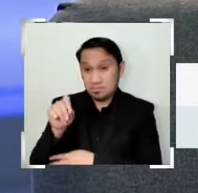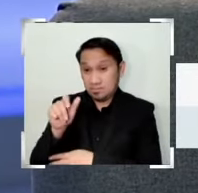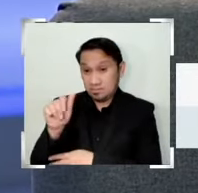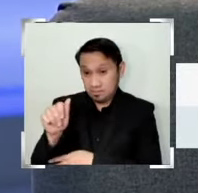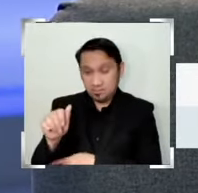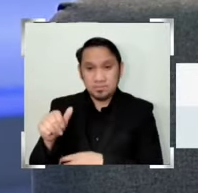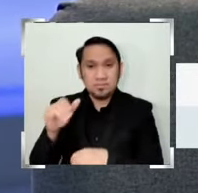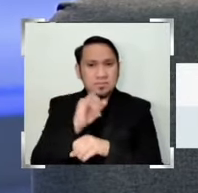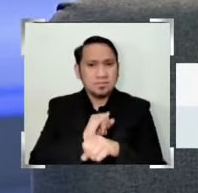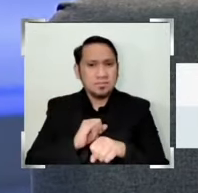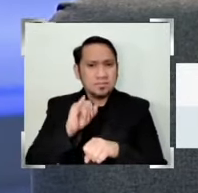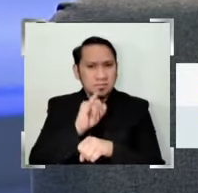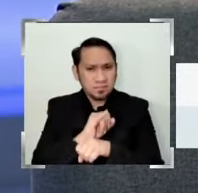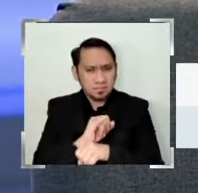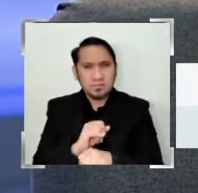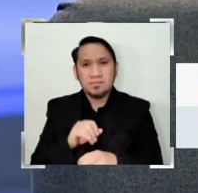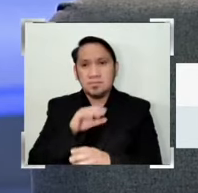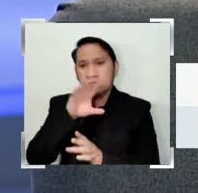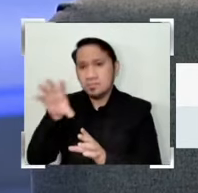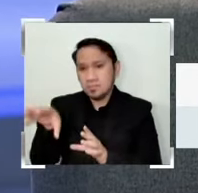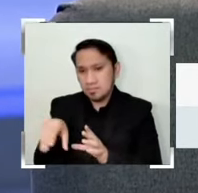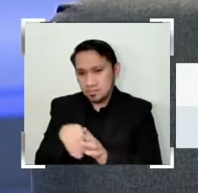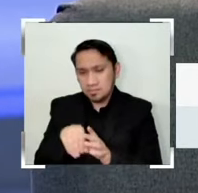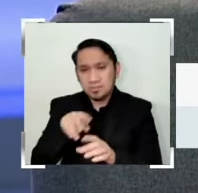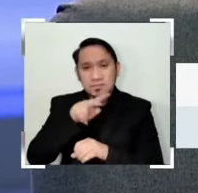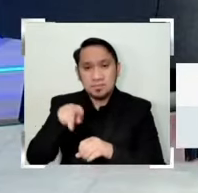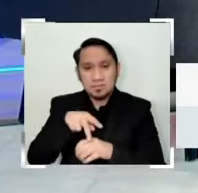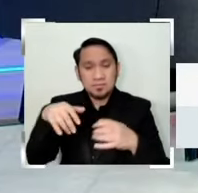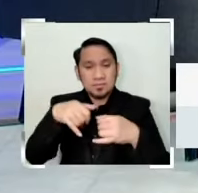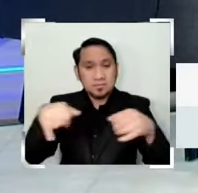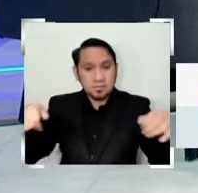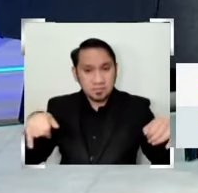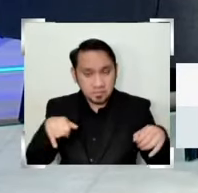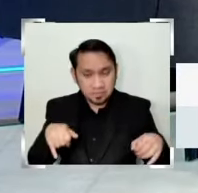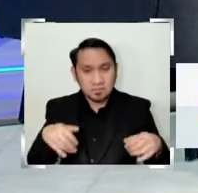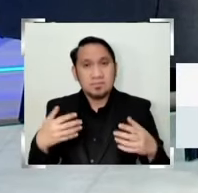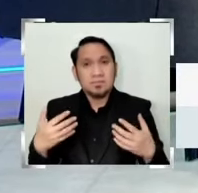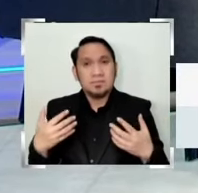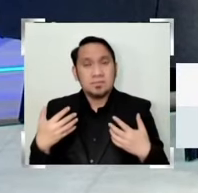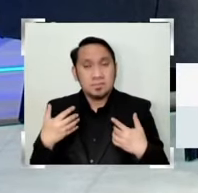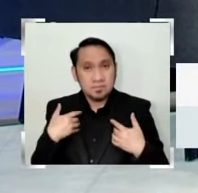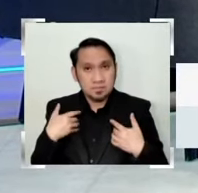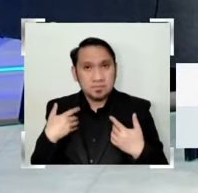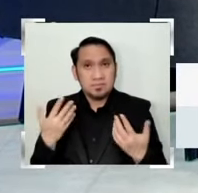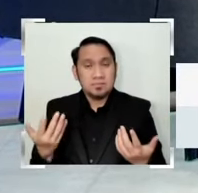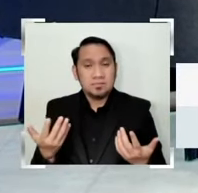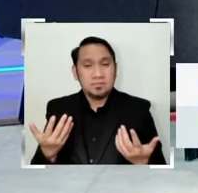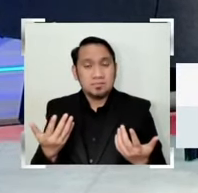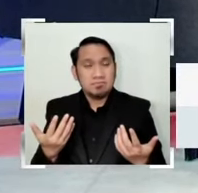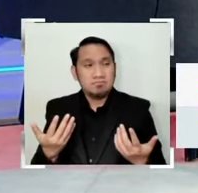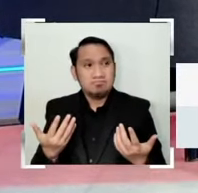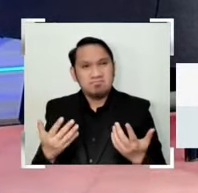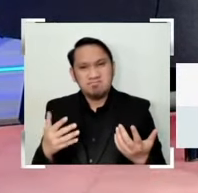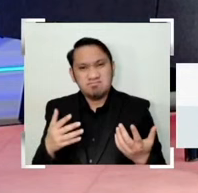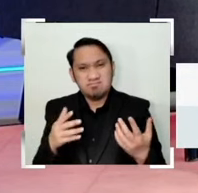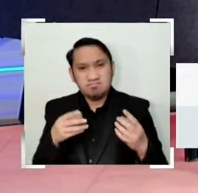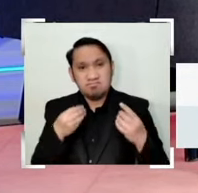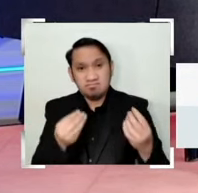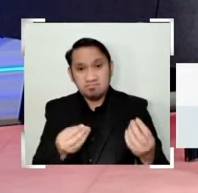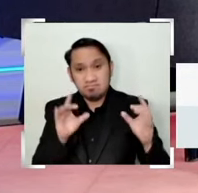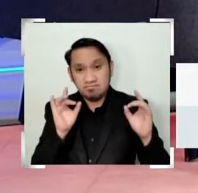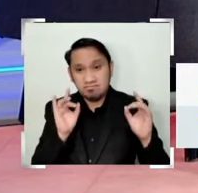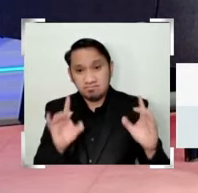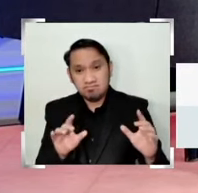within Philippine territory. Are they trying to taunt the Philippines and its allies, possibly? I can't speak for what